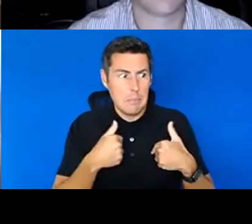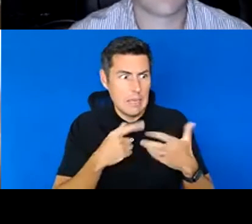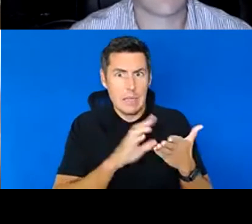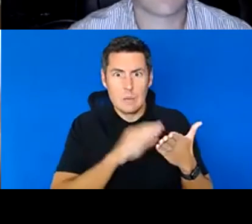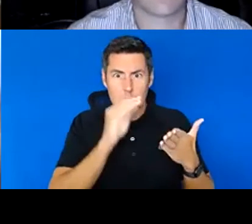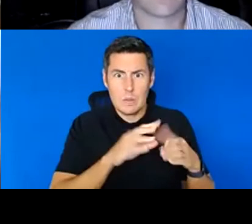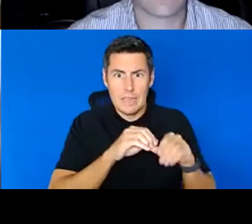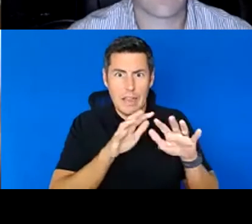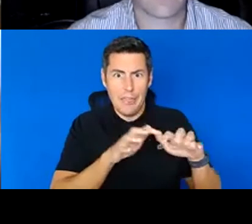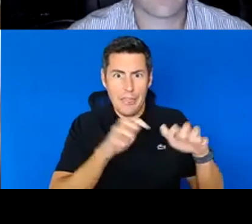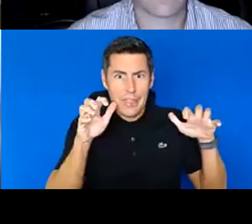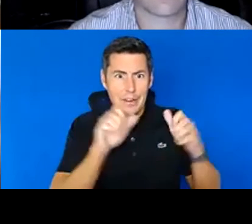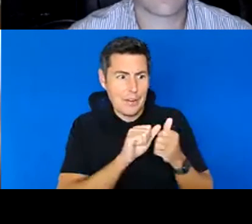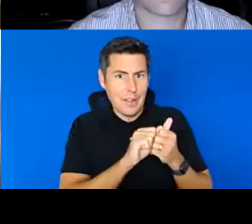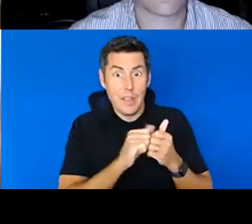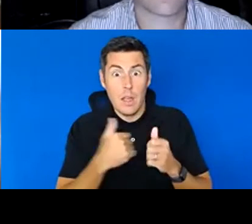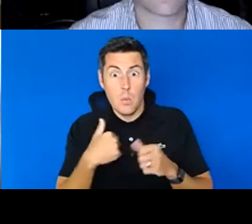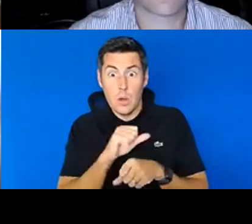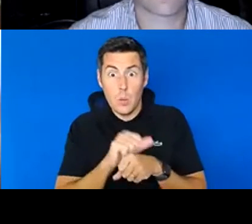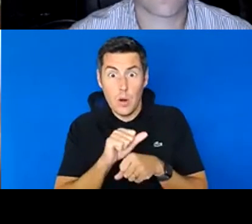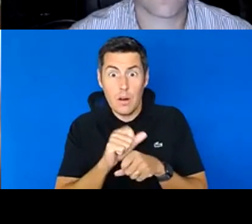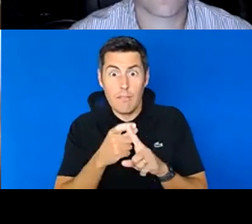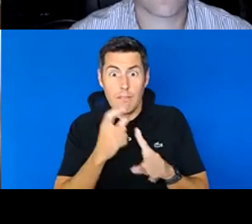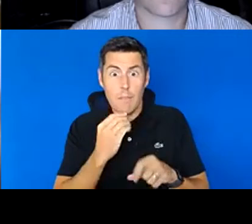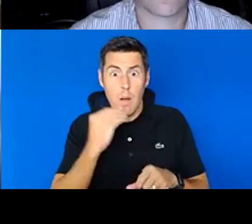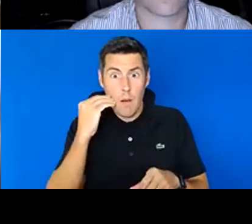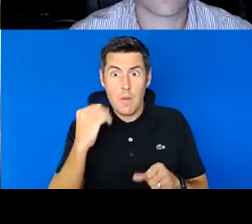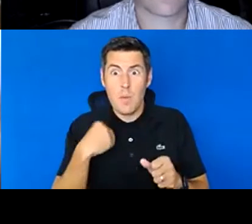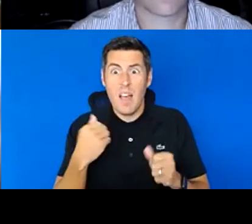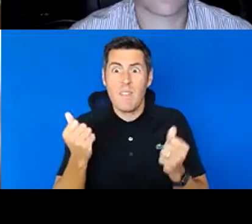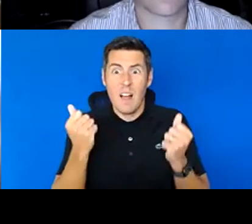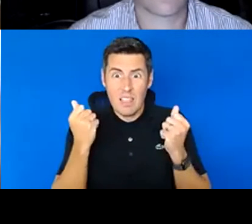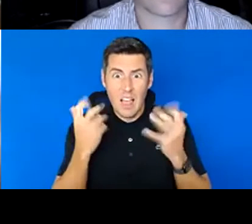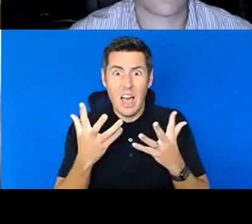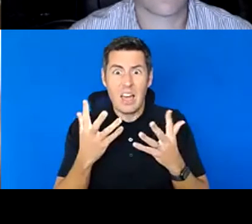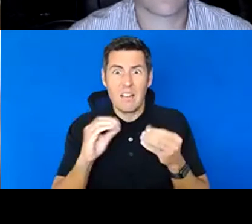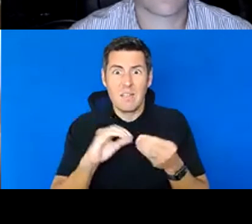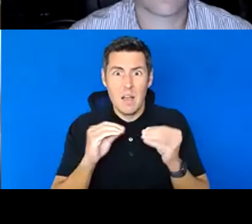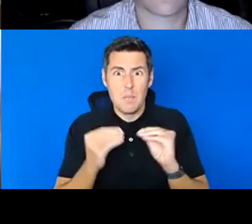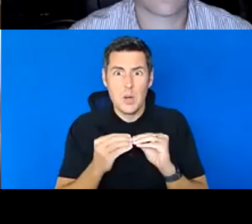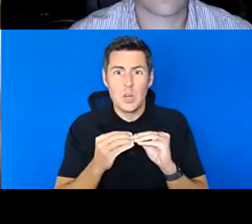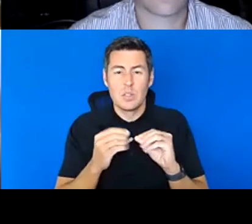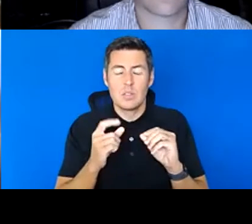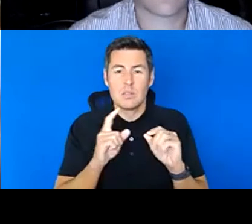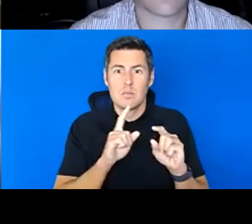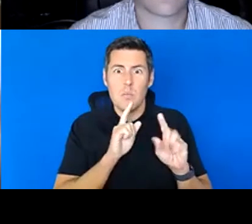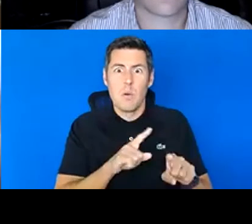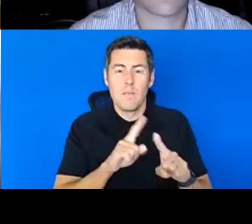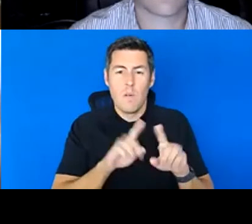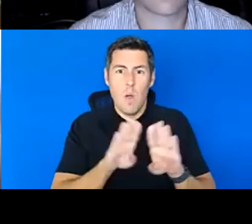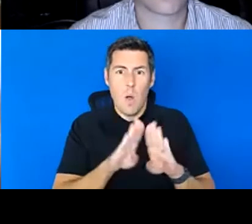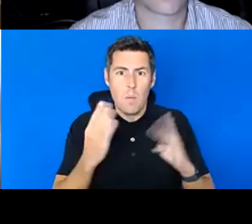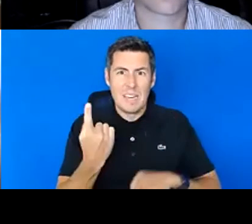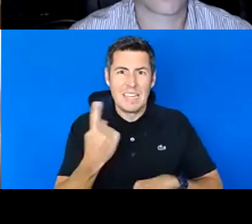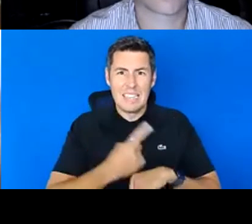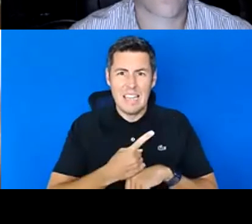together, and we worked from home. We had robust numbers as reported on opening day. Yet and still, counselors who have